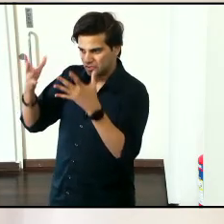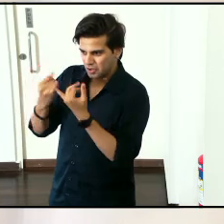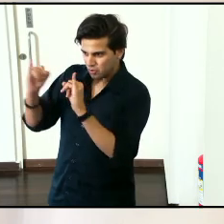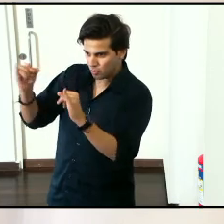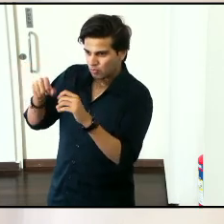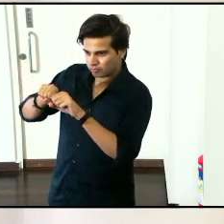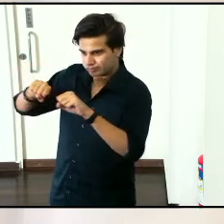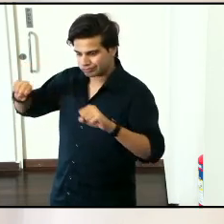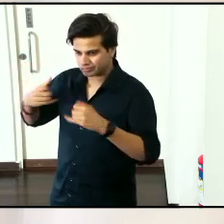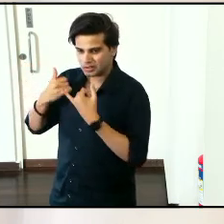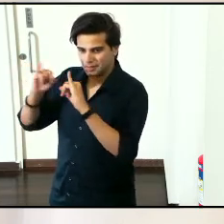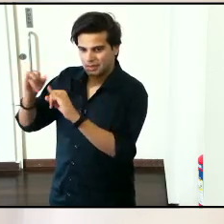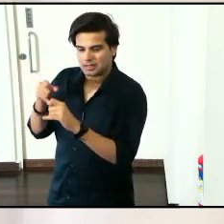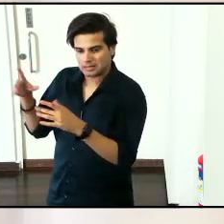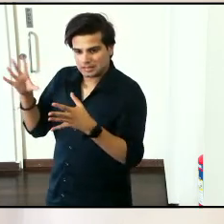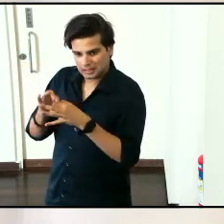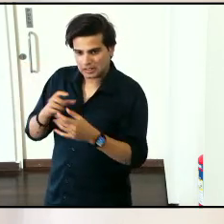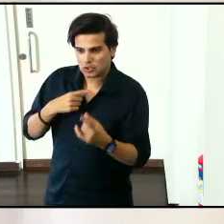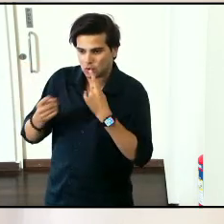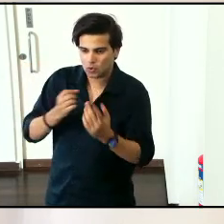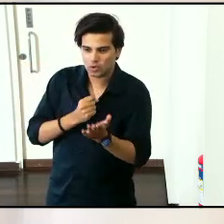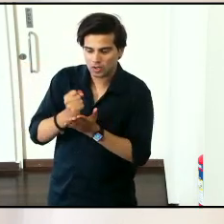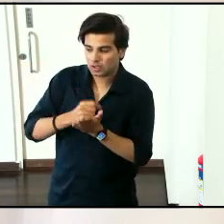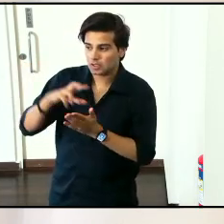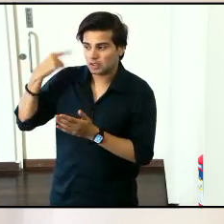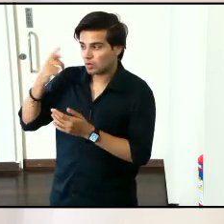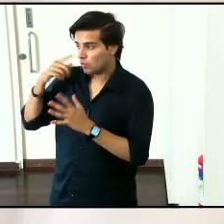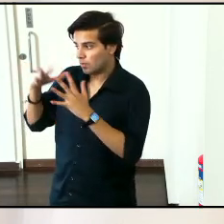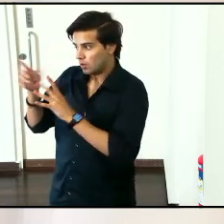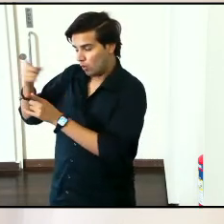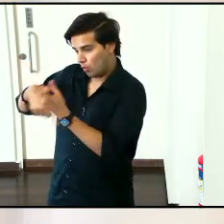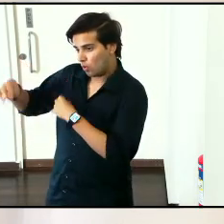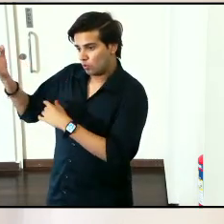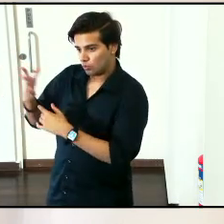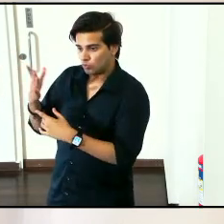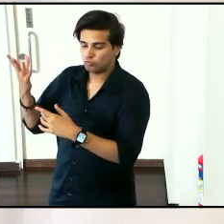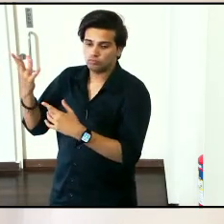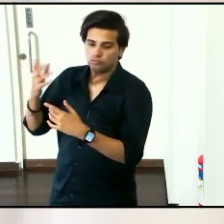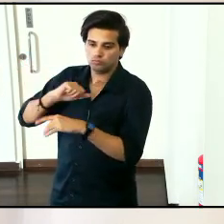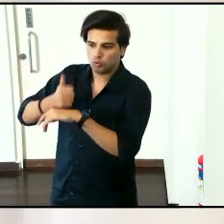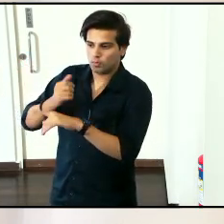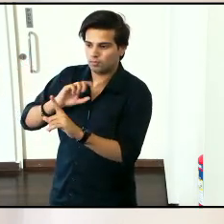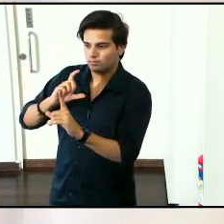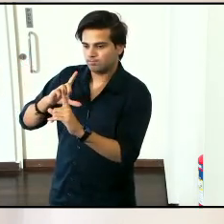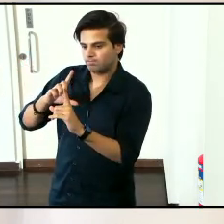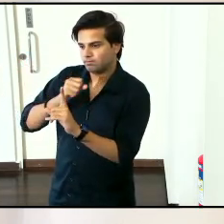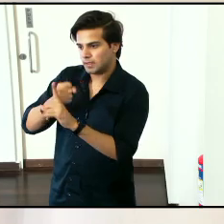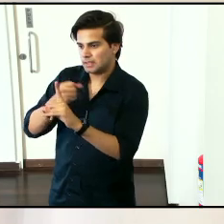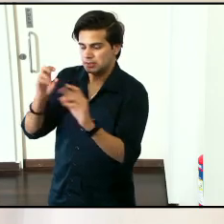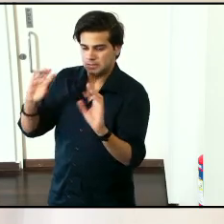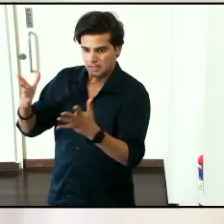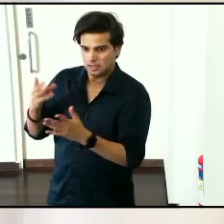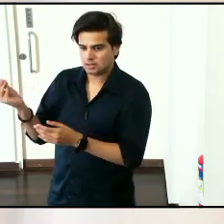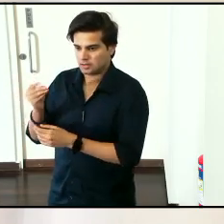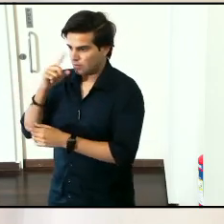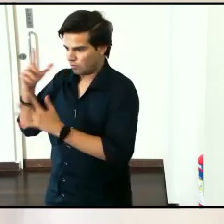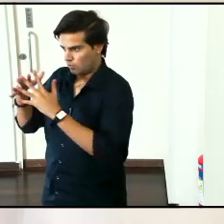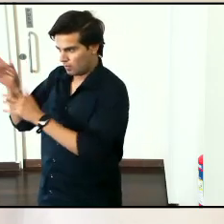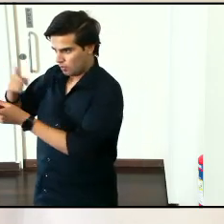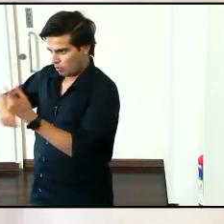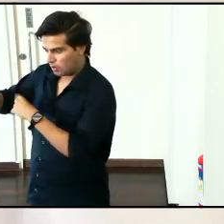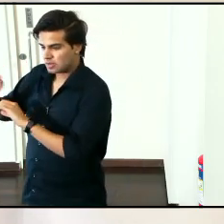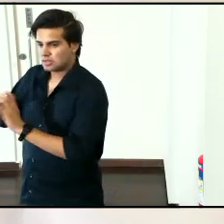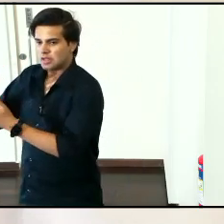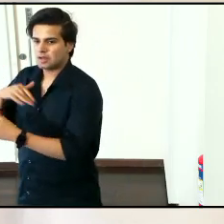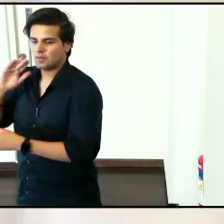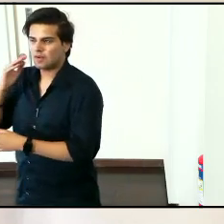young women have produced new kinds of movements, Pinjra Tod being one amongst many of these. It started in